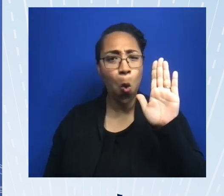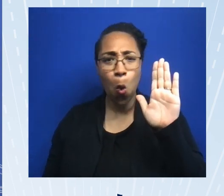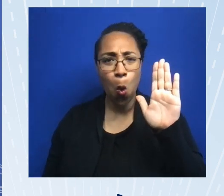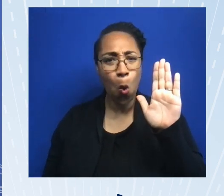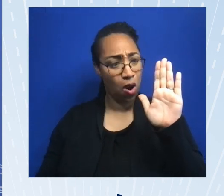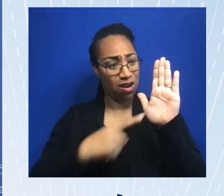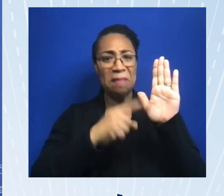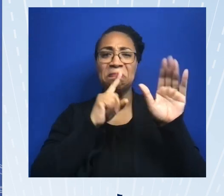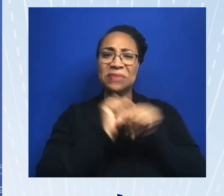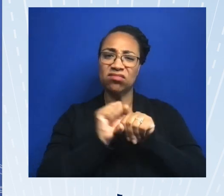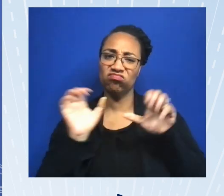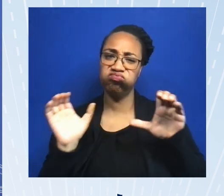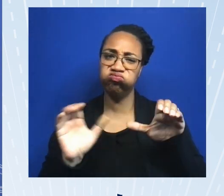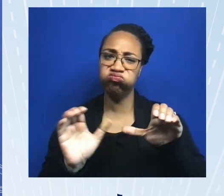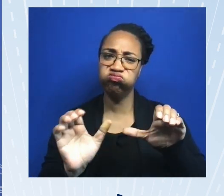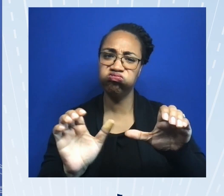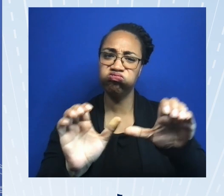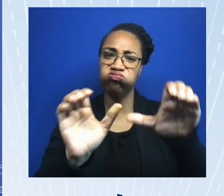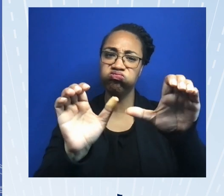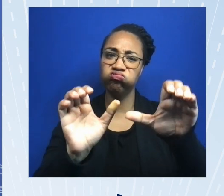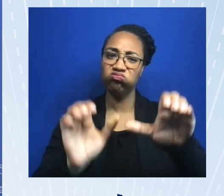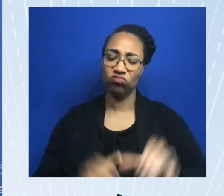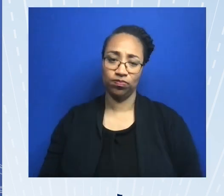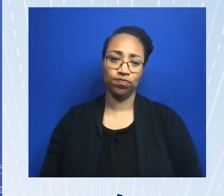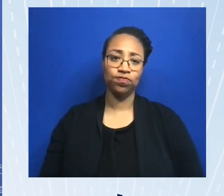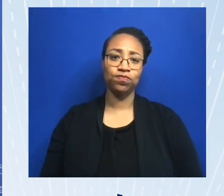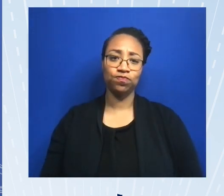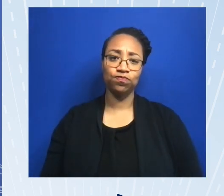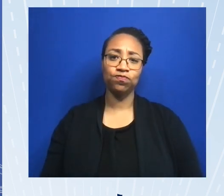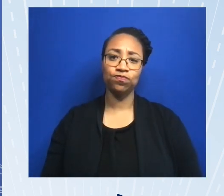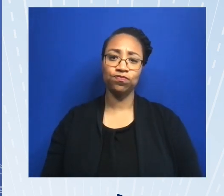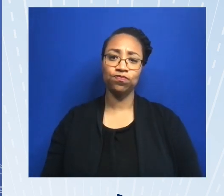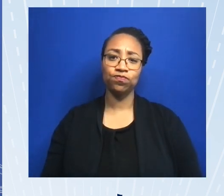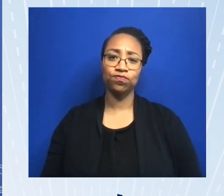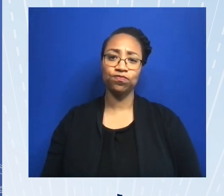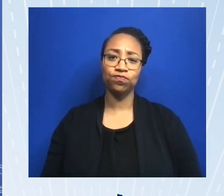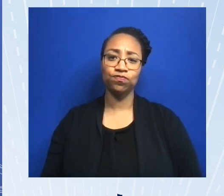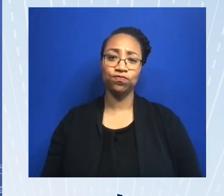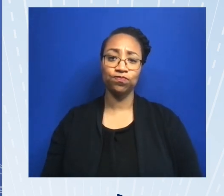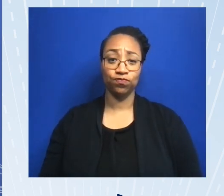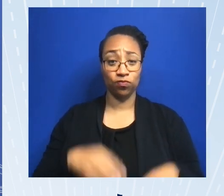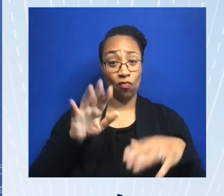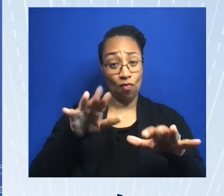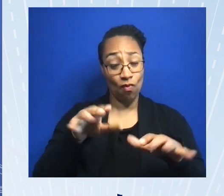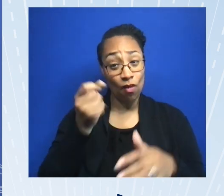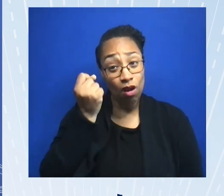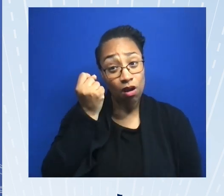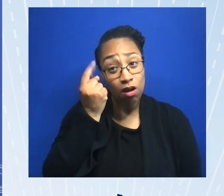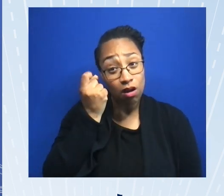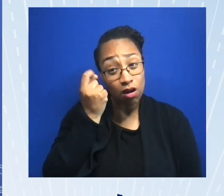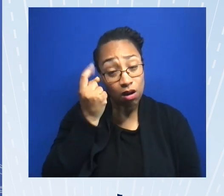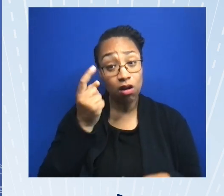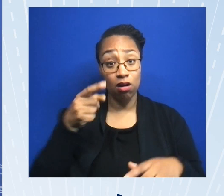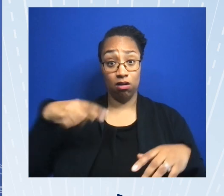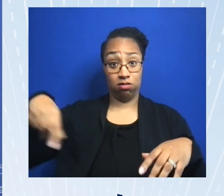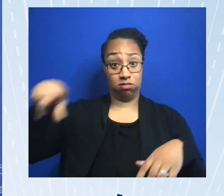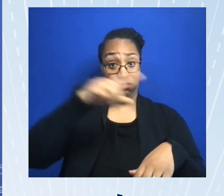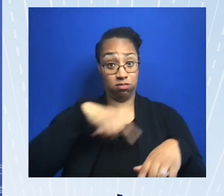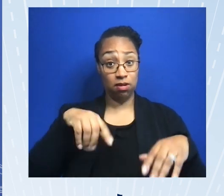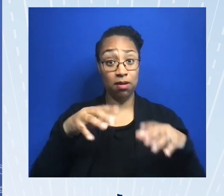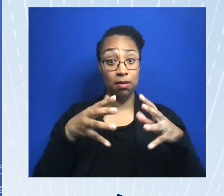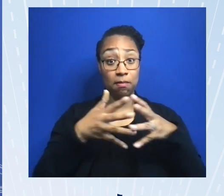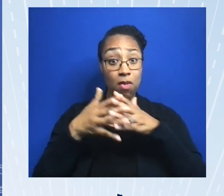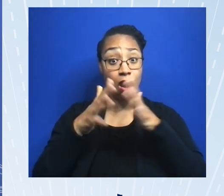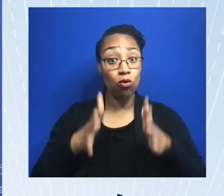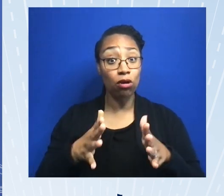it can only be combated with united efforts. And we are committed to making sure that everyone